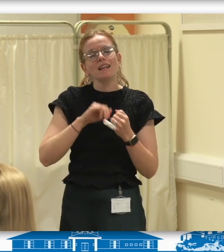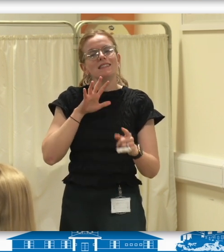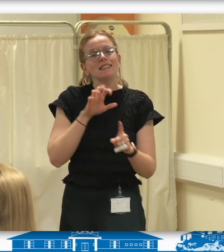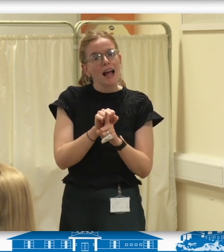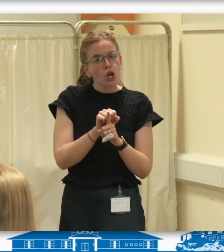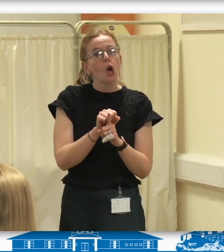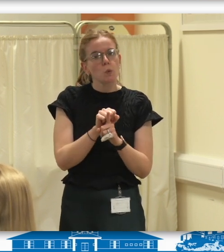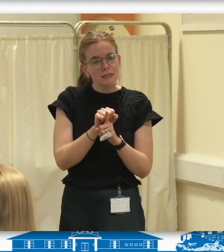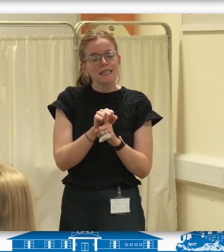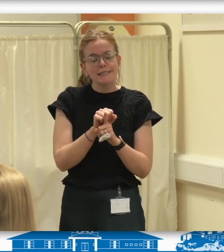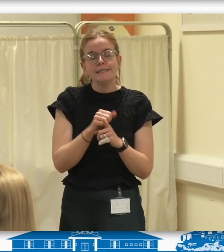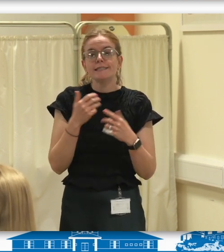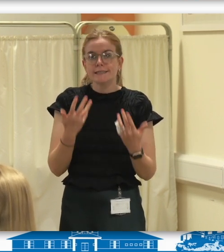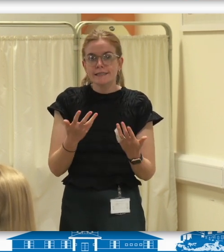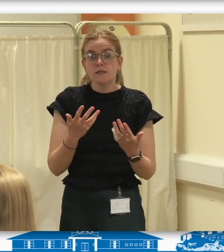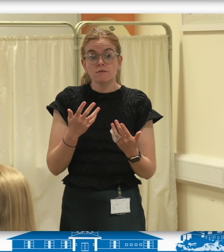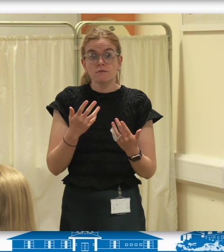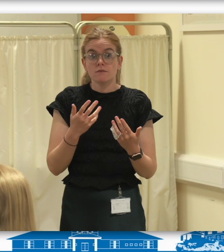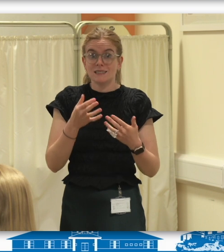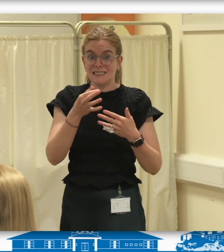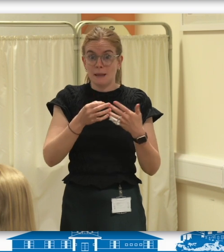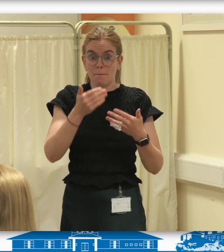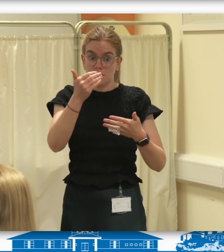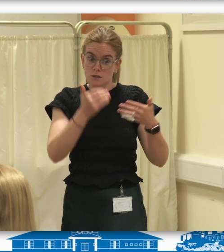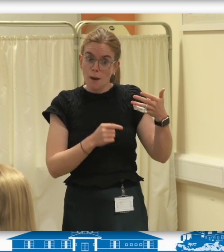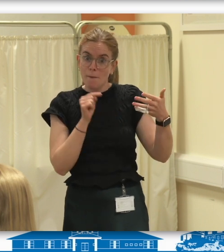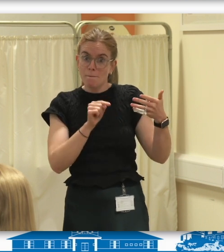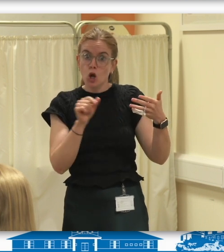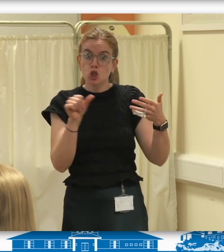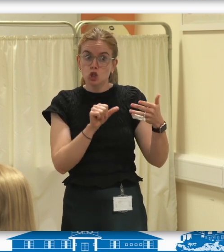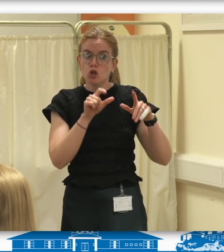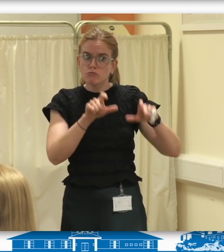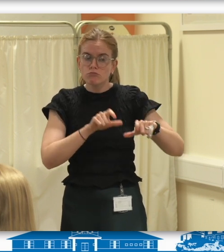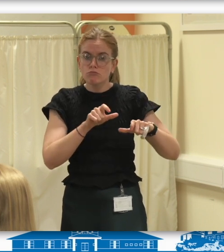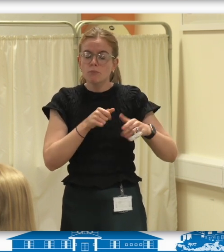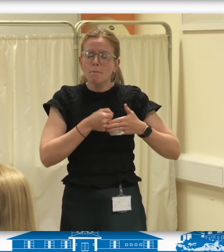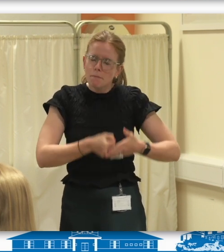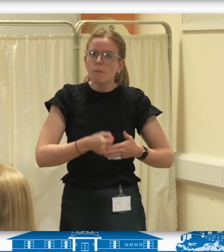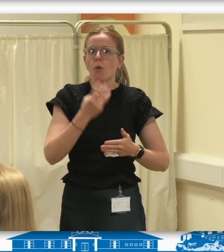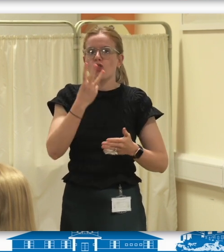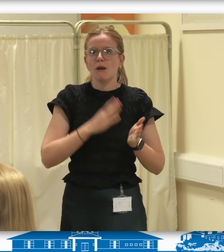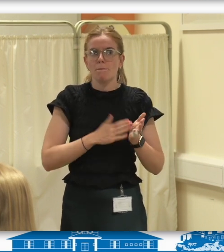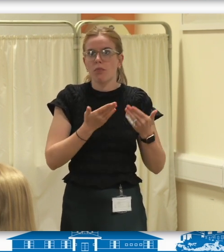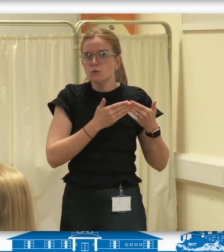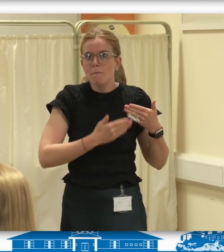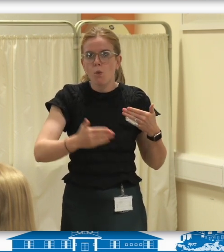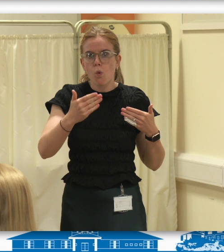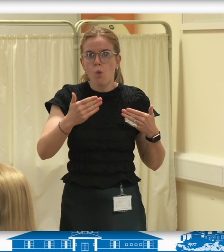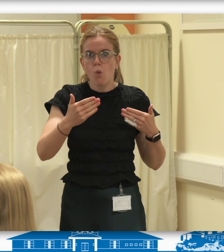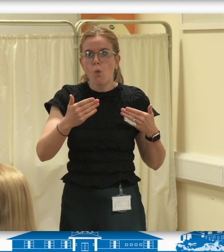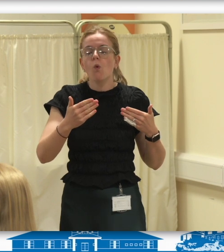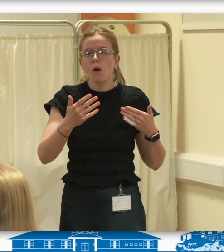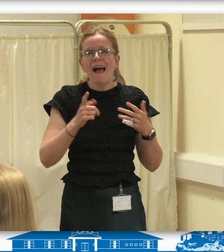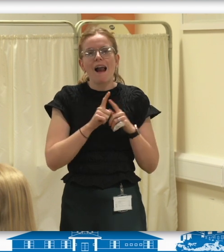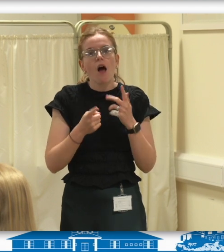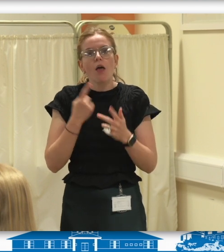diagnosis. So all the symptoms should be present for at least 3 months and cannot be explained by another condition.